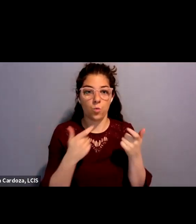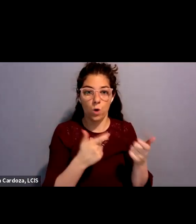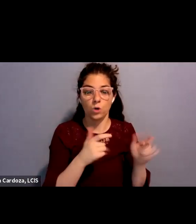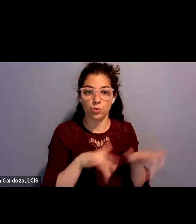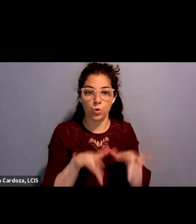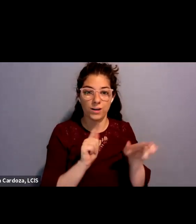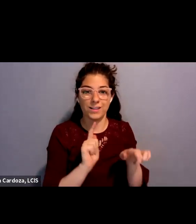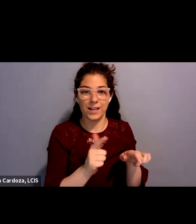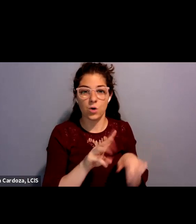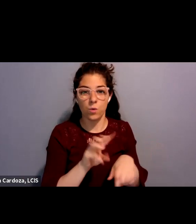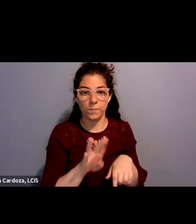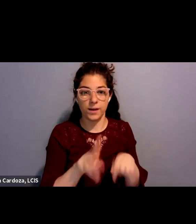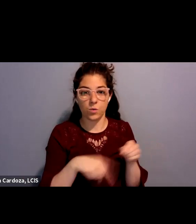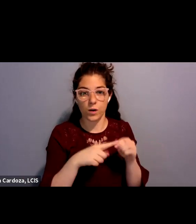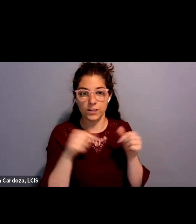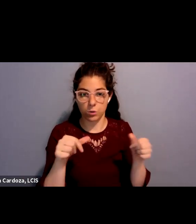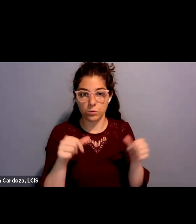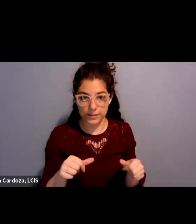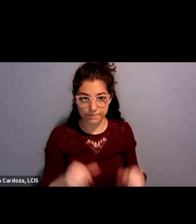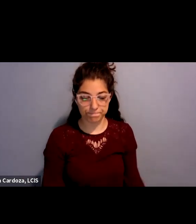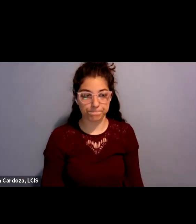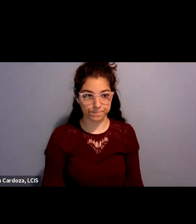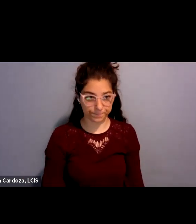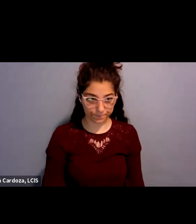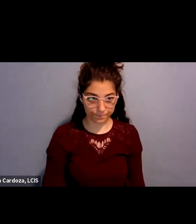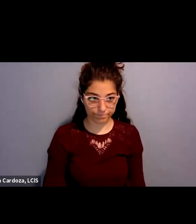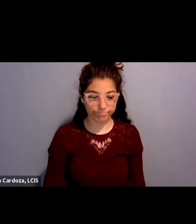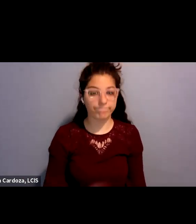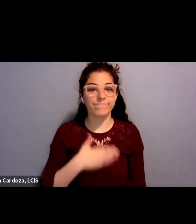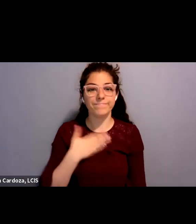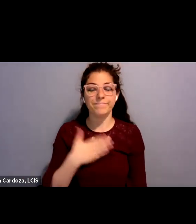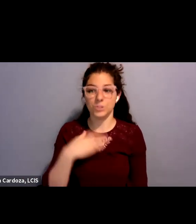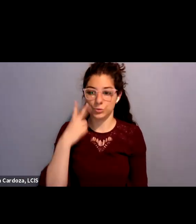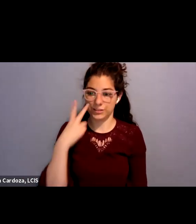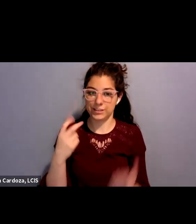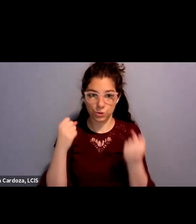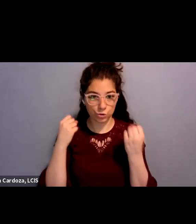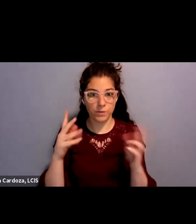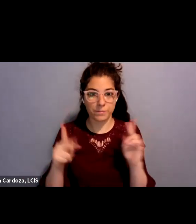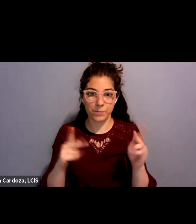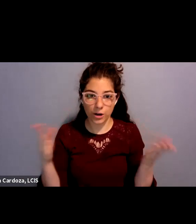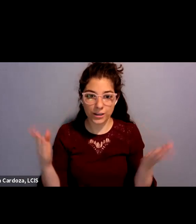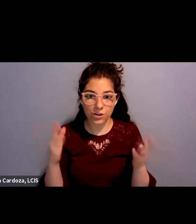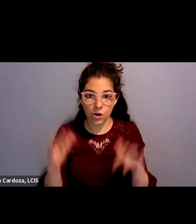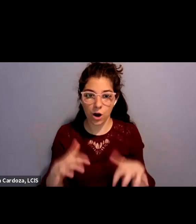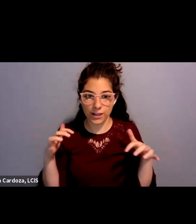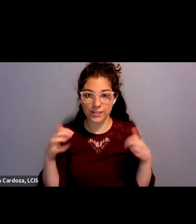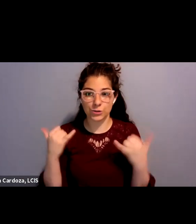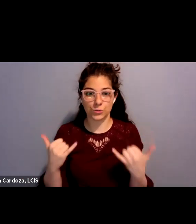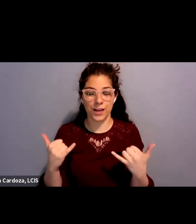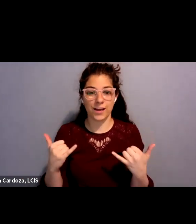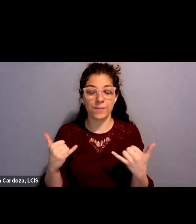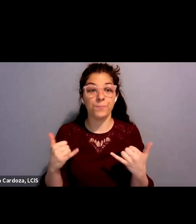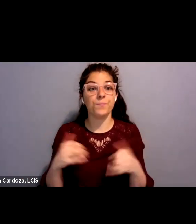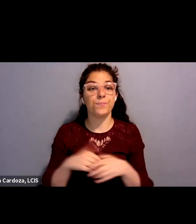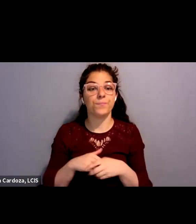our website when it is posted. I'm very happy to see that so many people are present in the audience today. With that